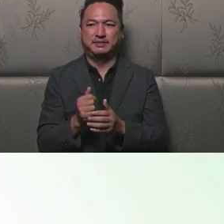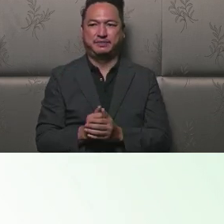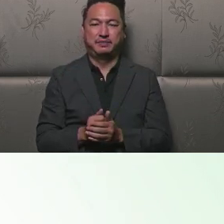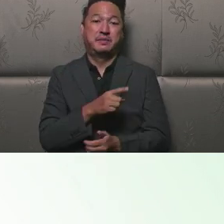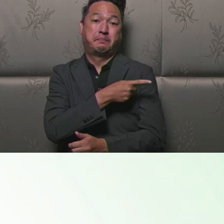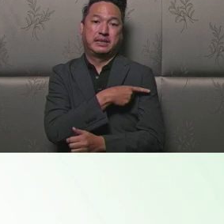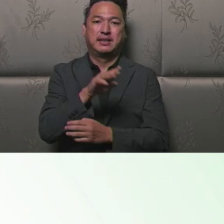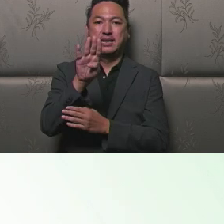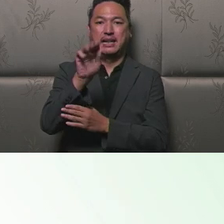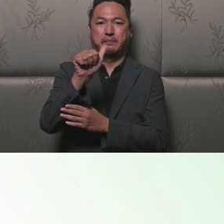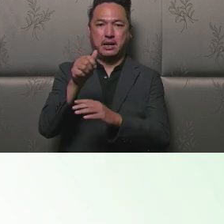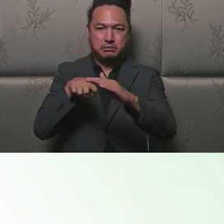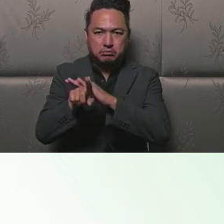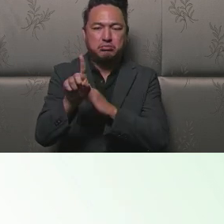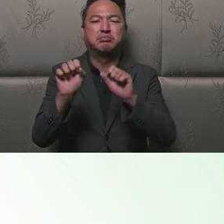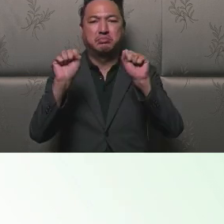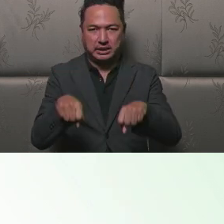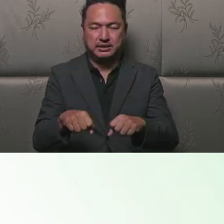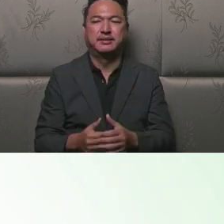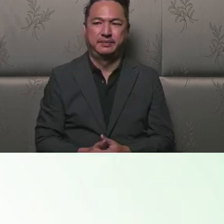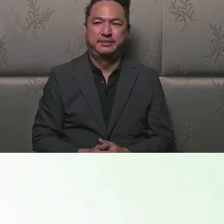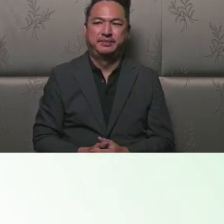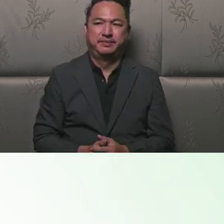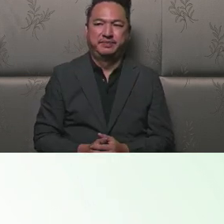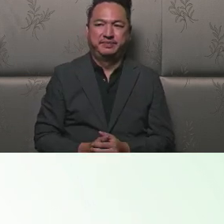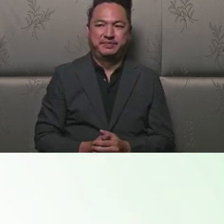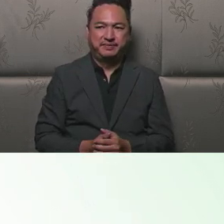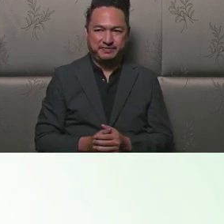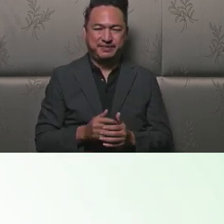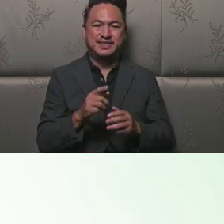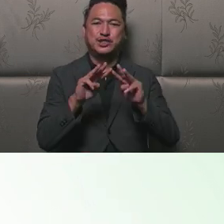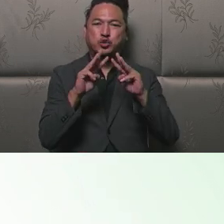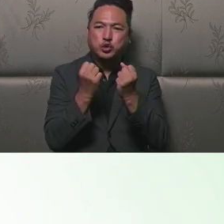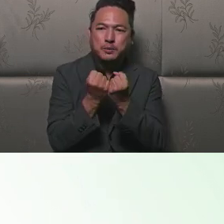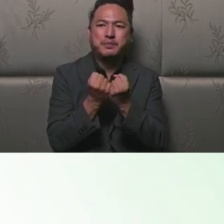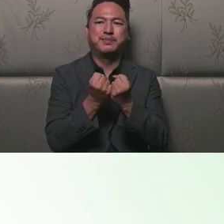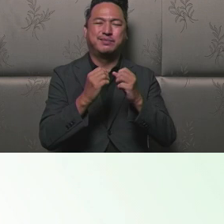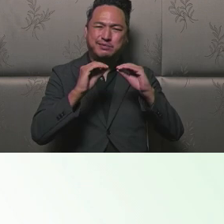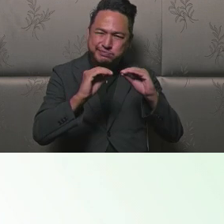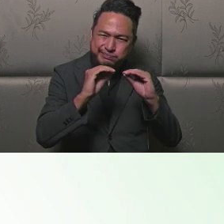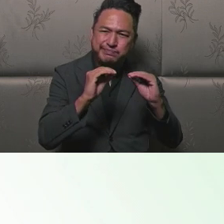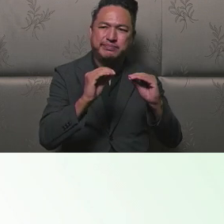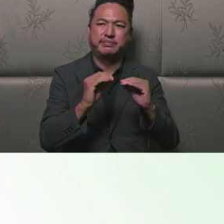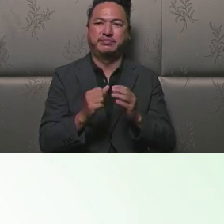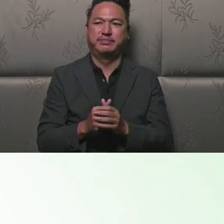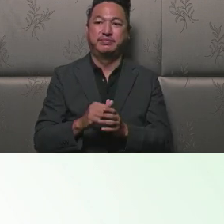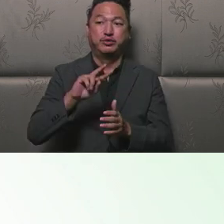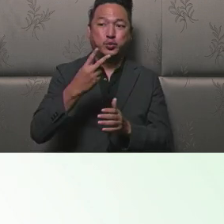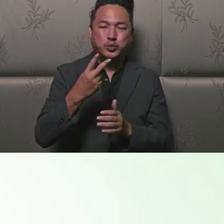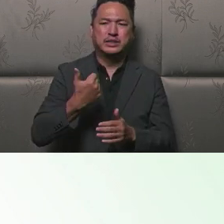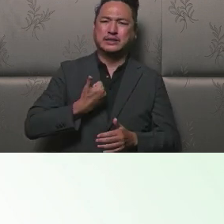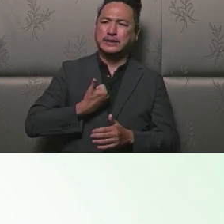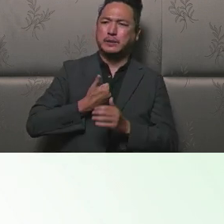to be the BDS learner and start studying independently on their own. And once they pass upon